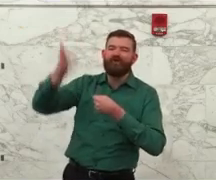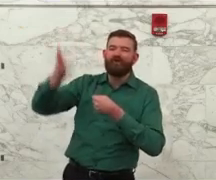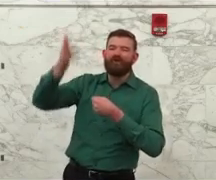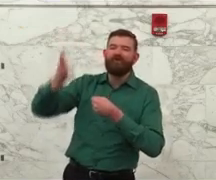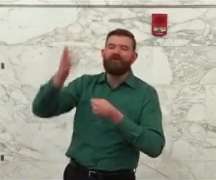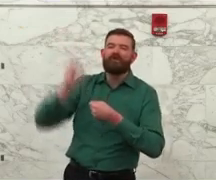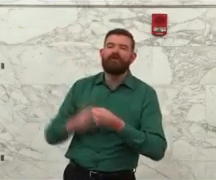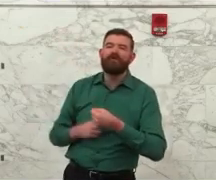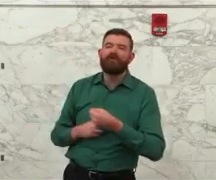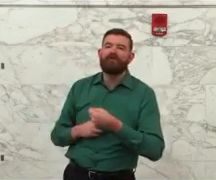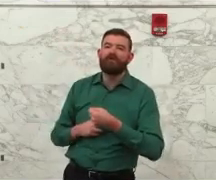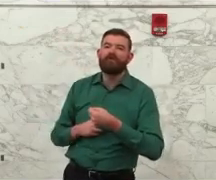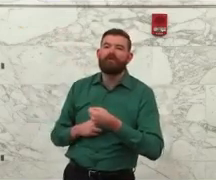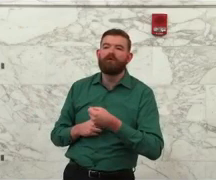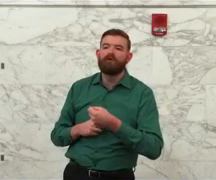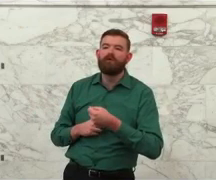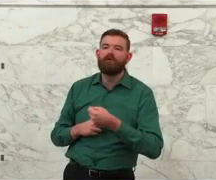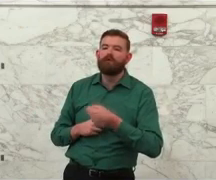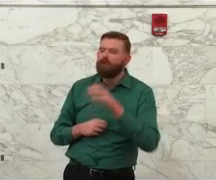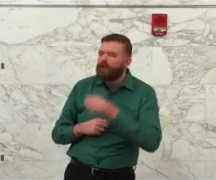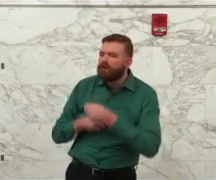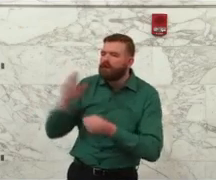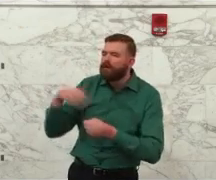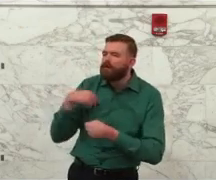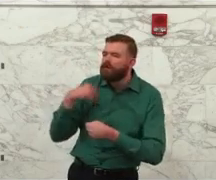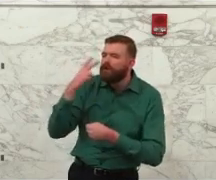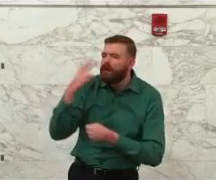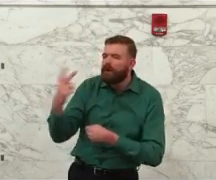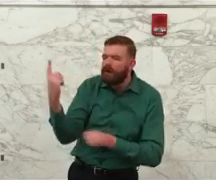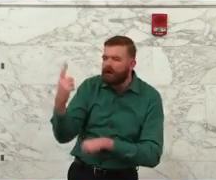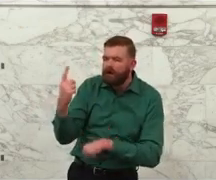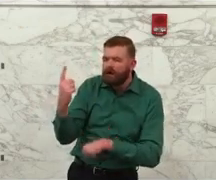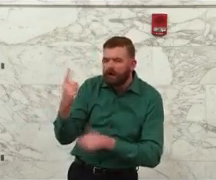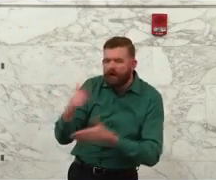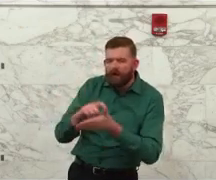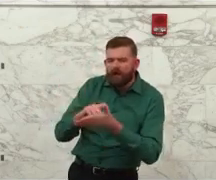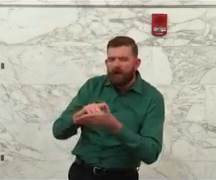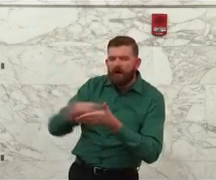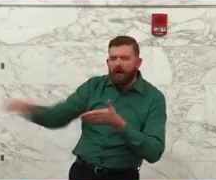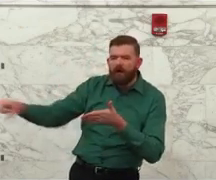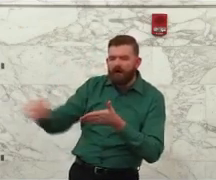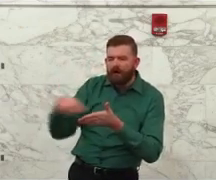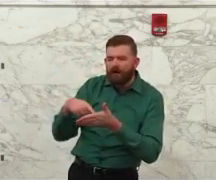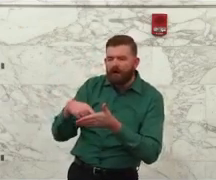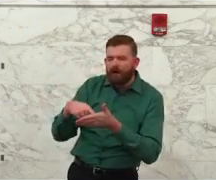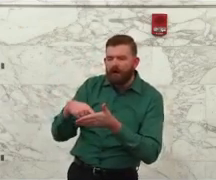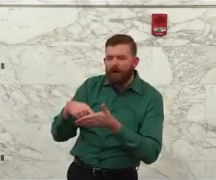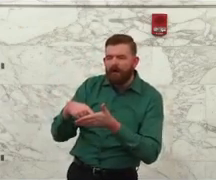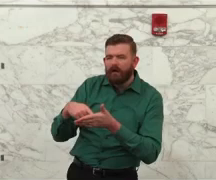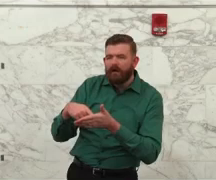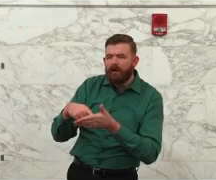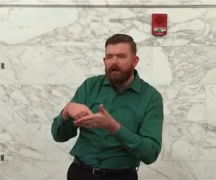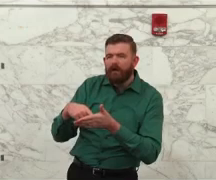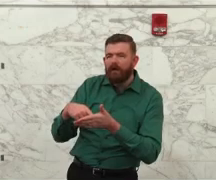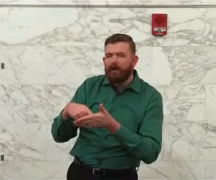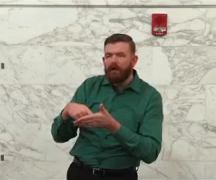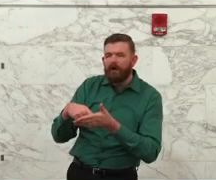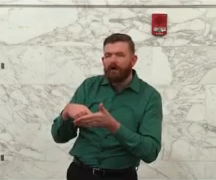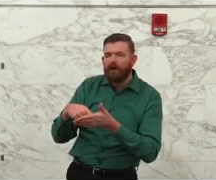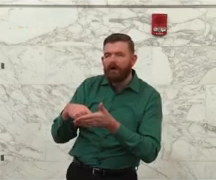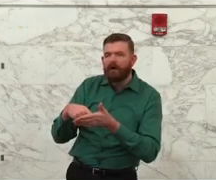from ProPublica recently put the need for hospital beds at a projected 3,000 in Newark over a